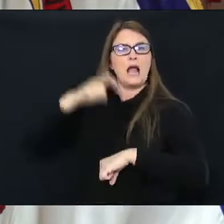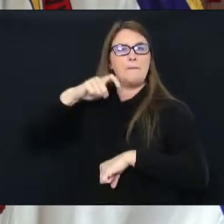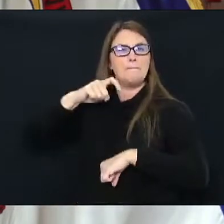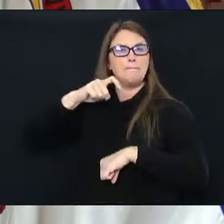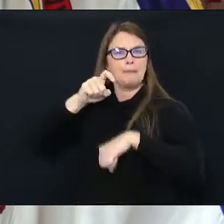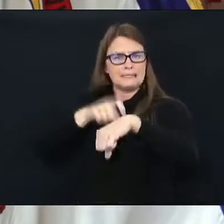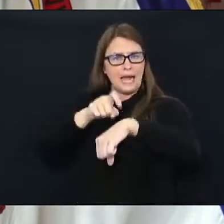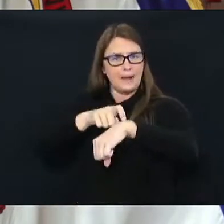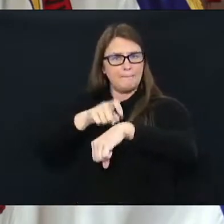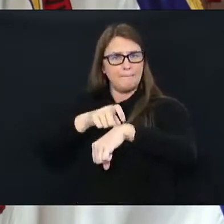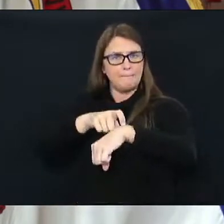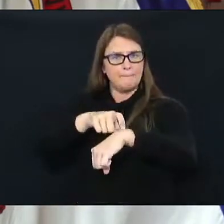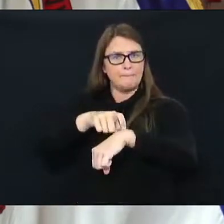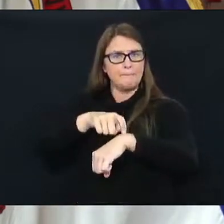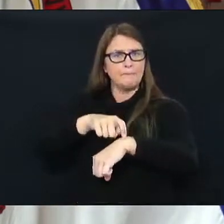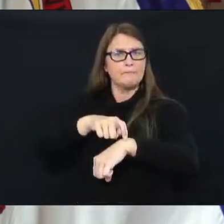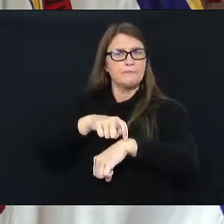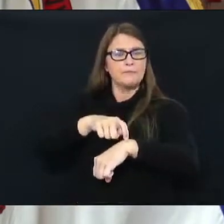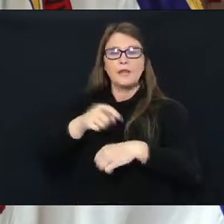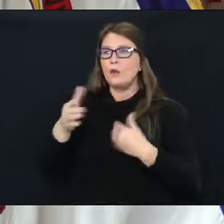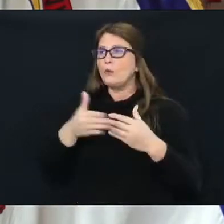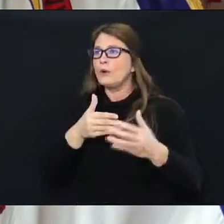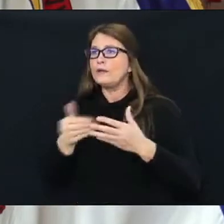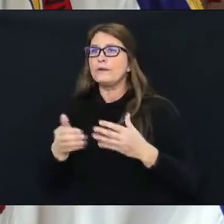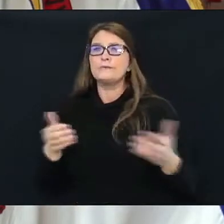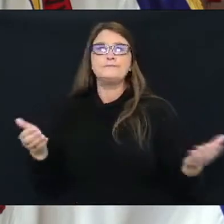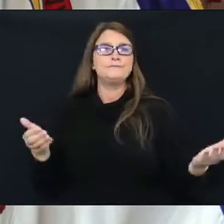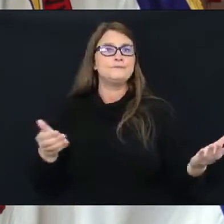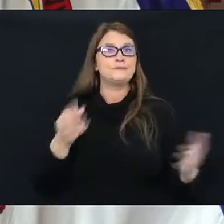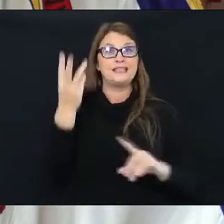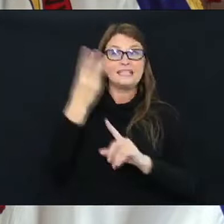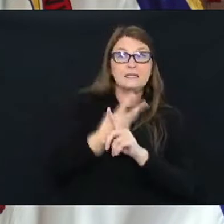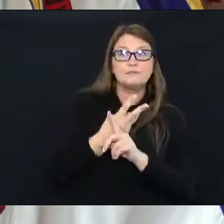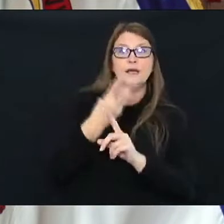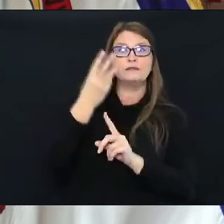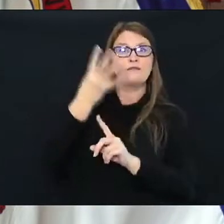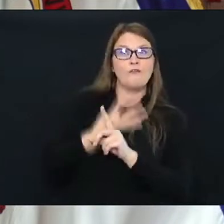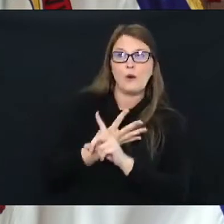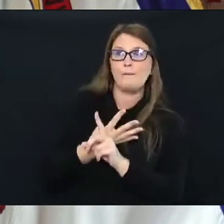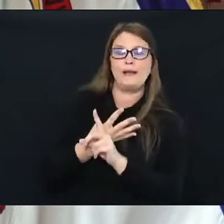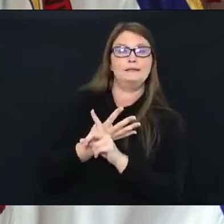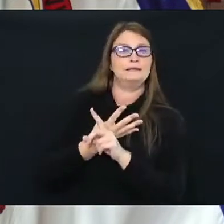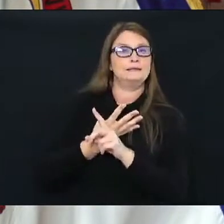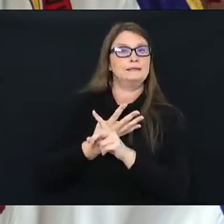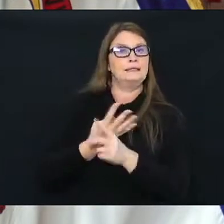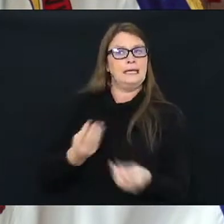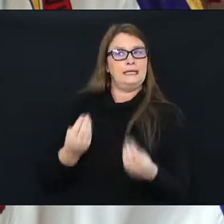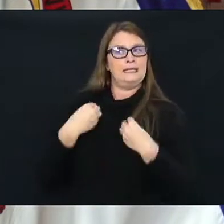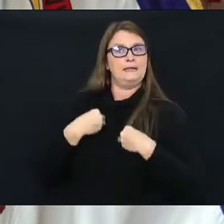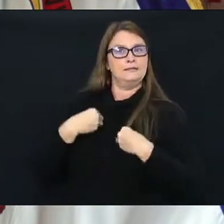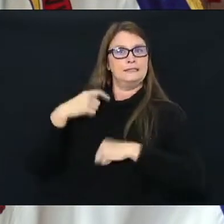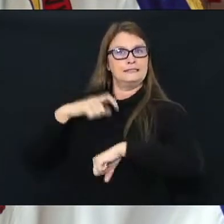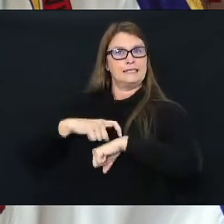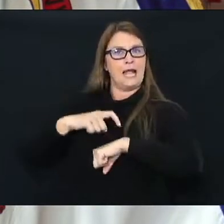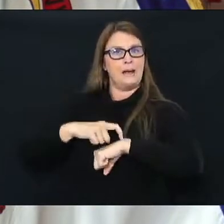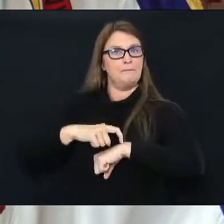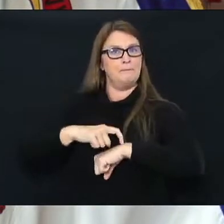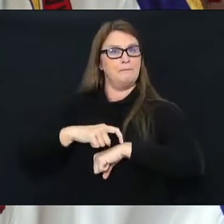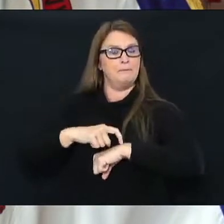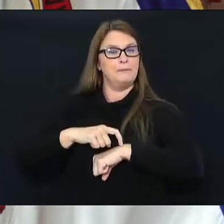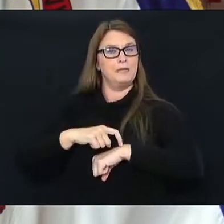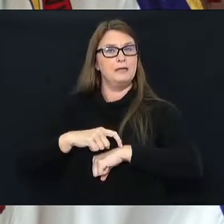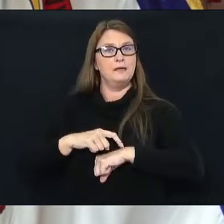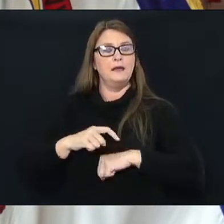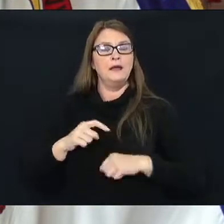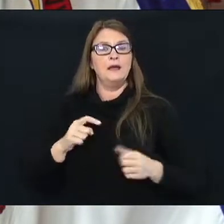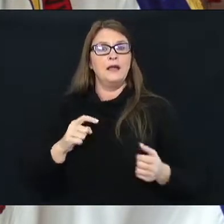They're buying us time. Whether it be 6 months or 4 months or whatever it may be, and in that 6 months or 4